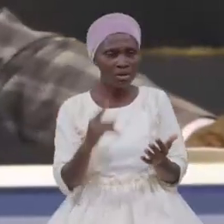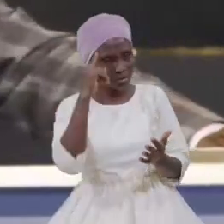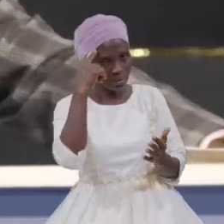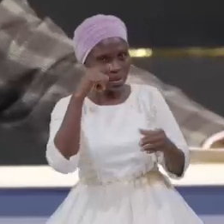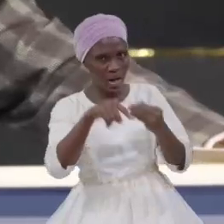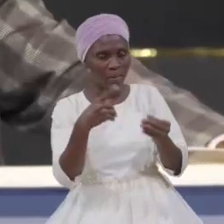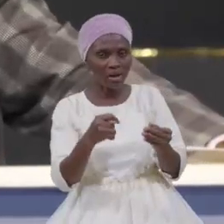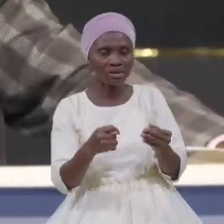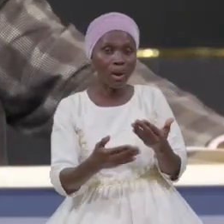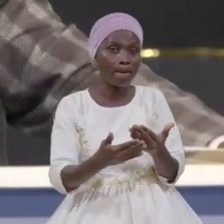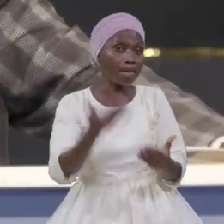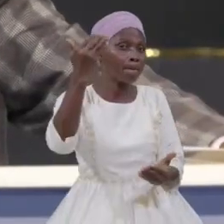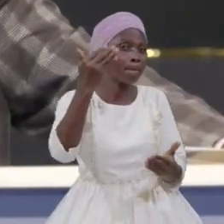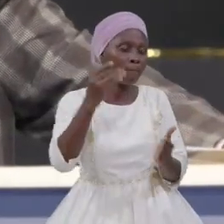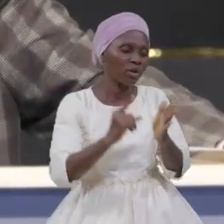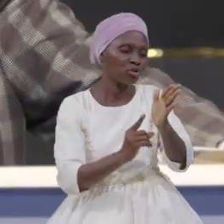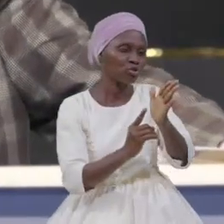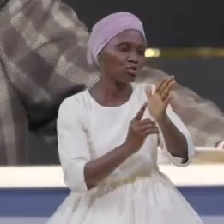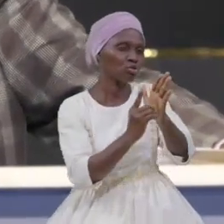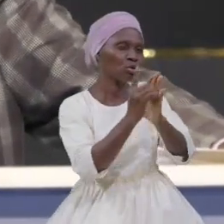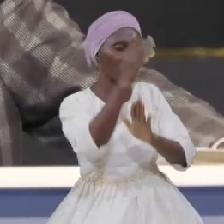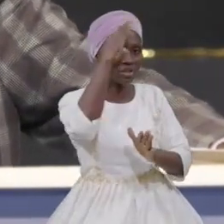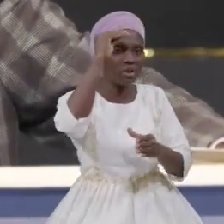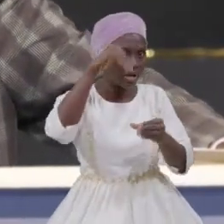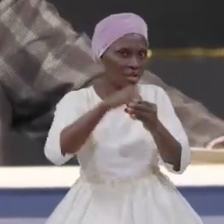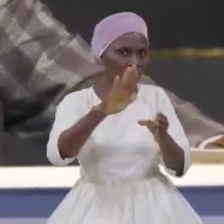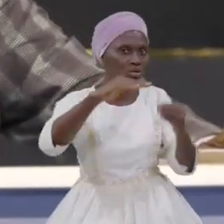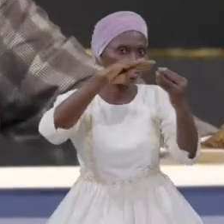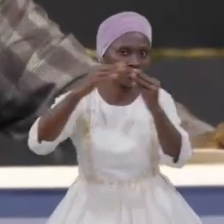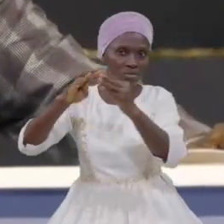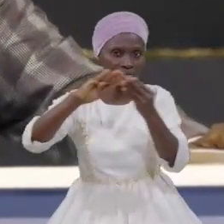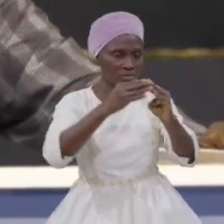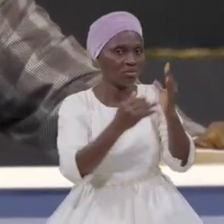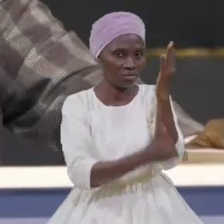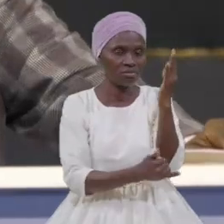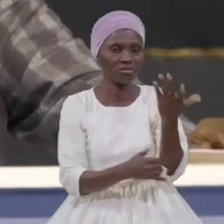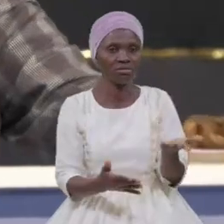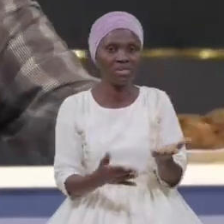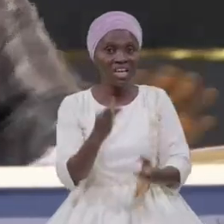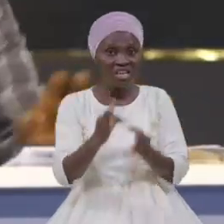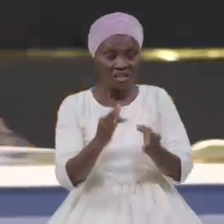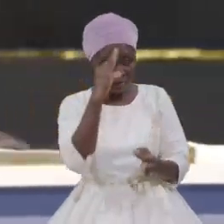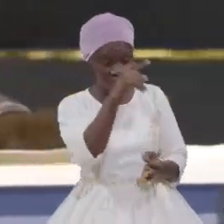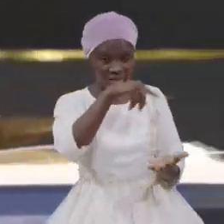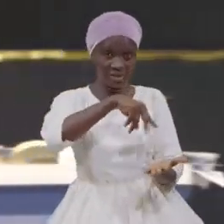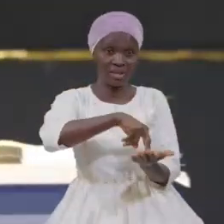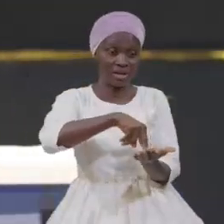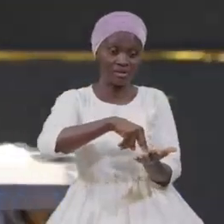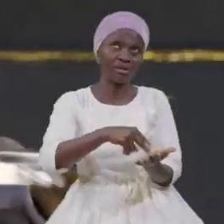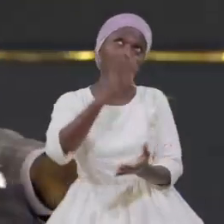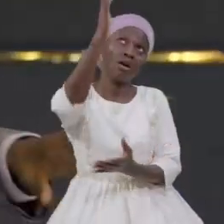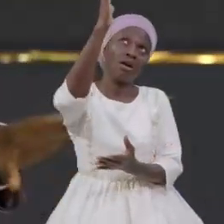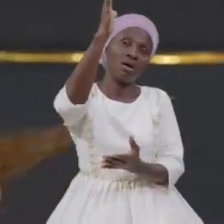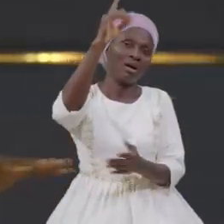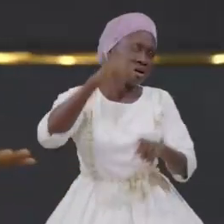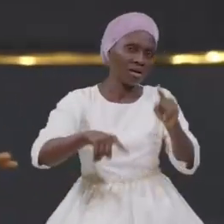your community. Let him raise his hand, standing up. He cannot touch heaven. Let him stand